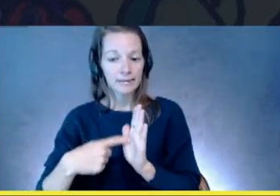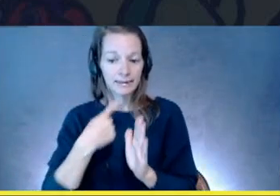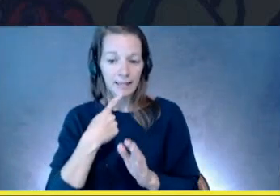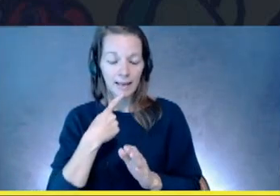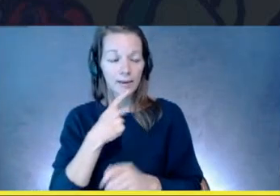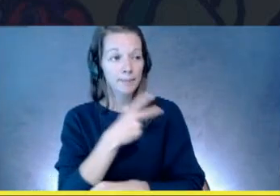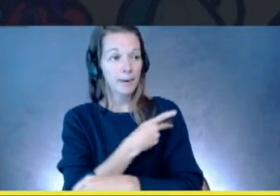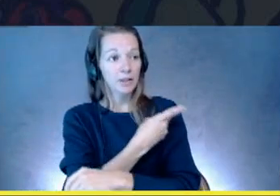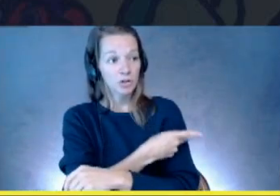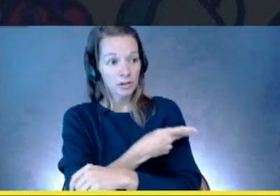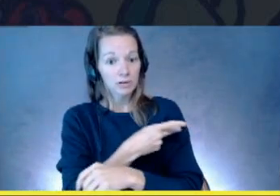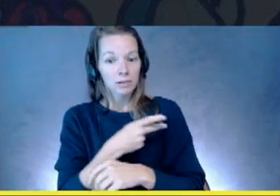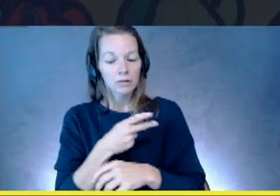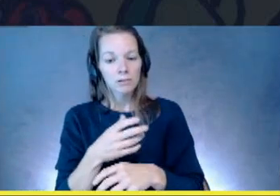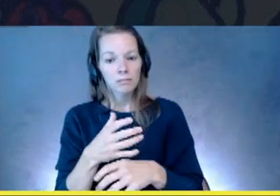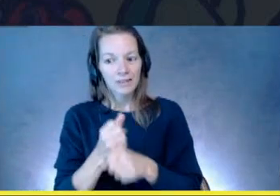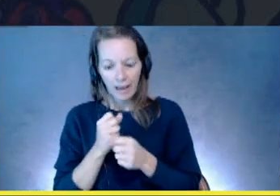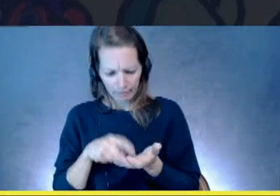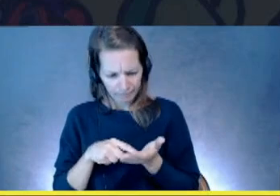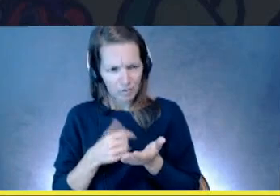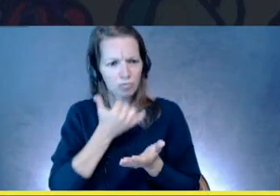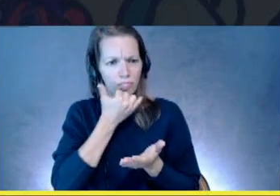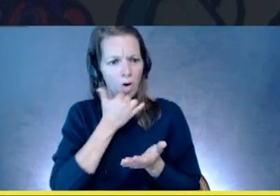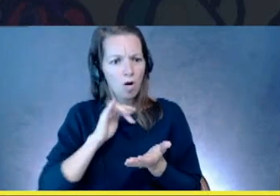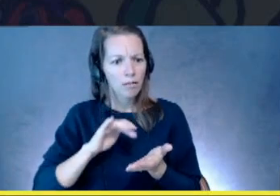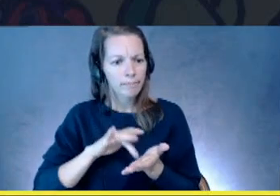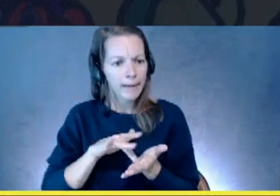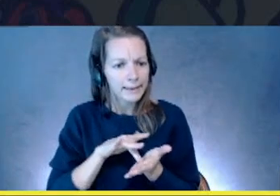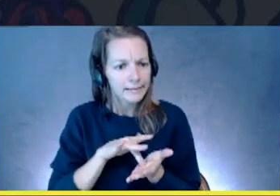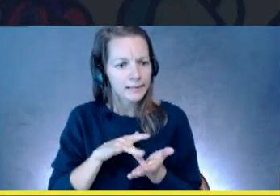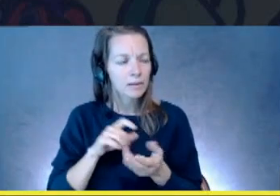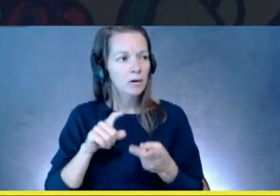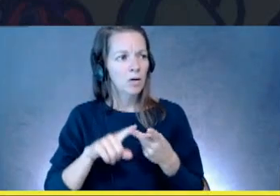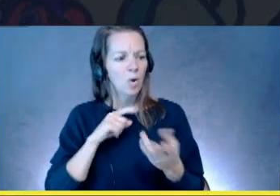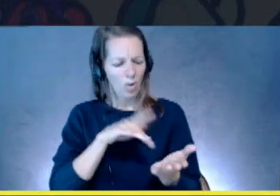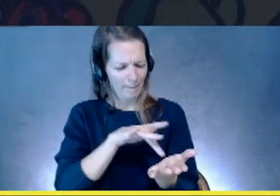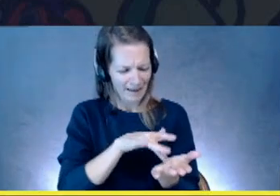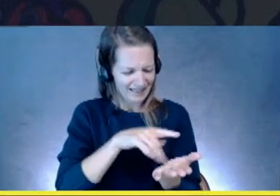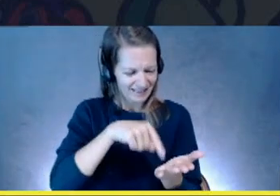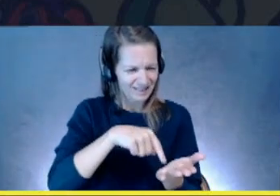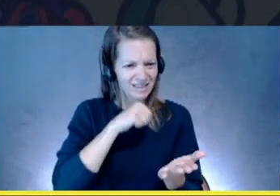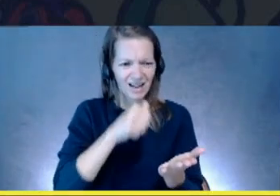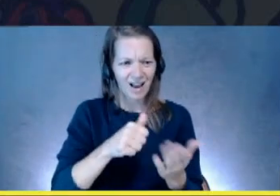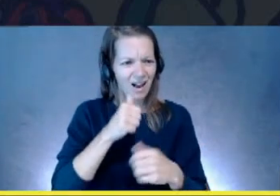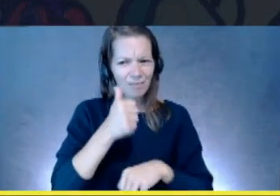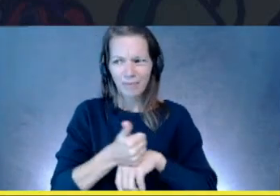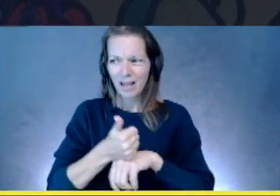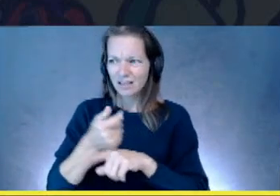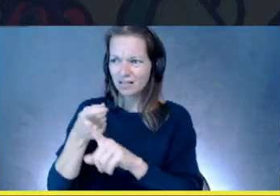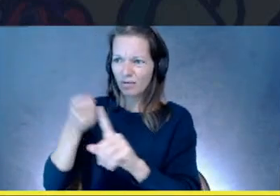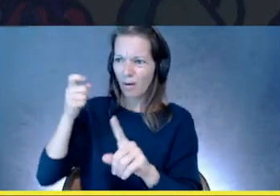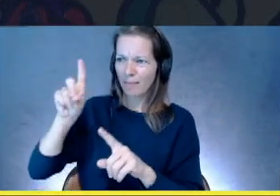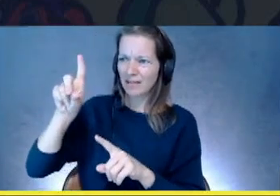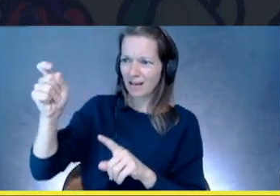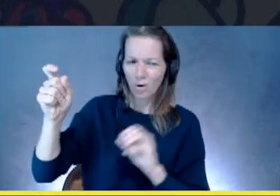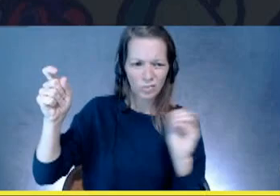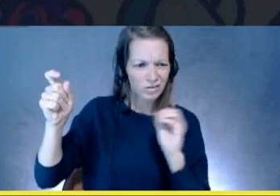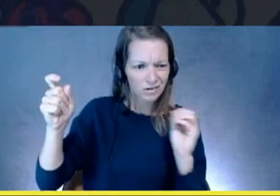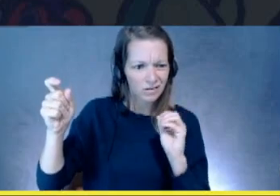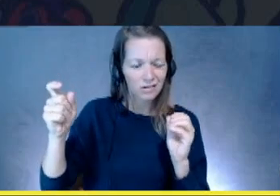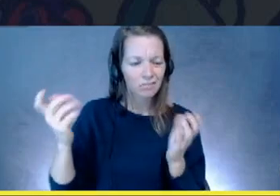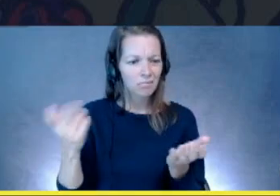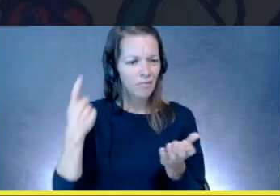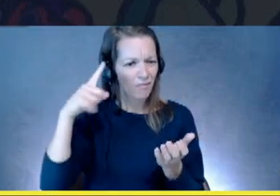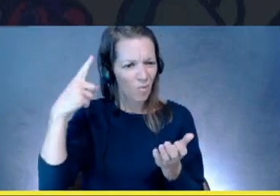patients receive the wrong medication, or they receive medication that is not really based on any diagnosis when admitted to hospital. And